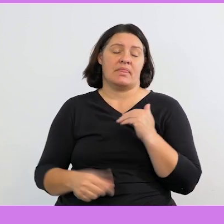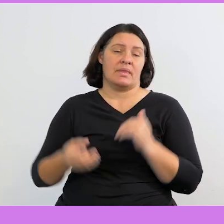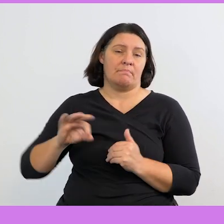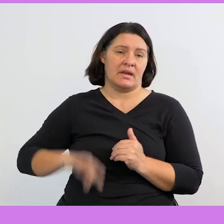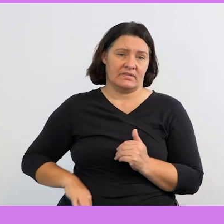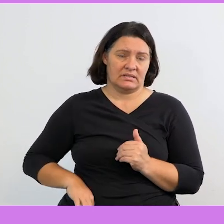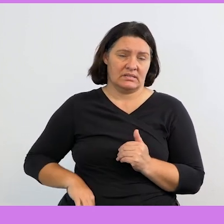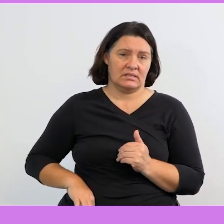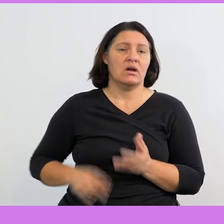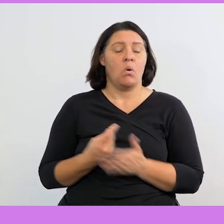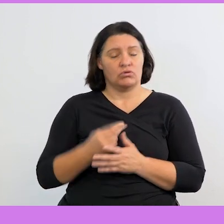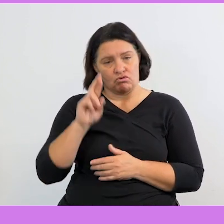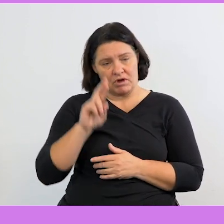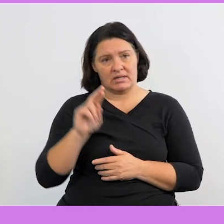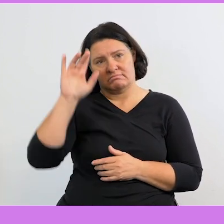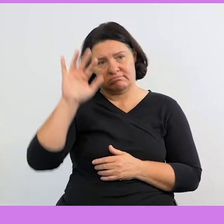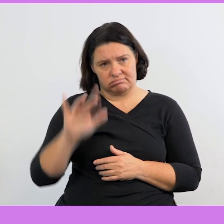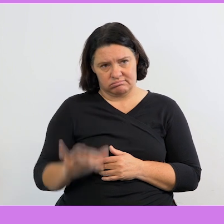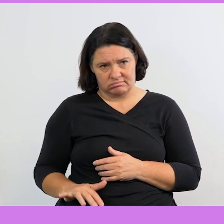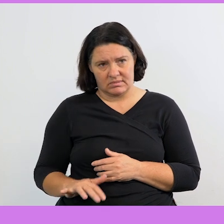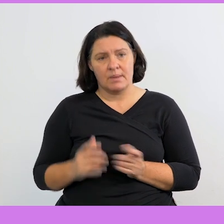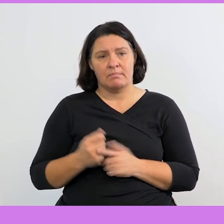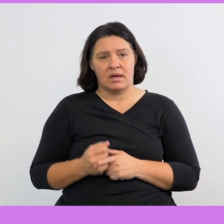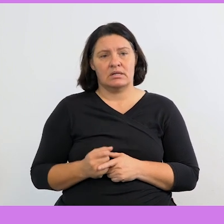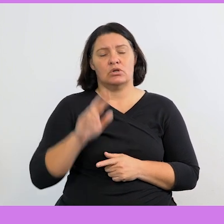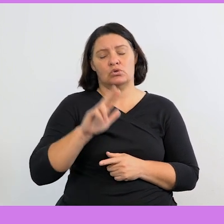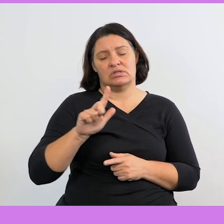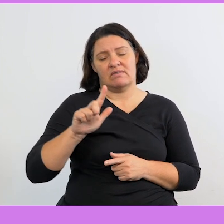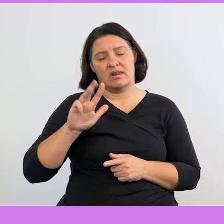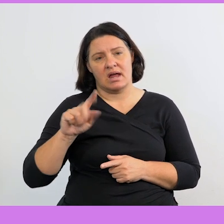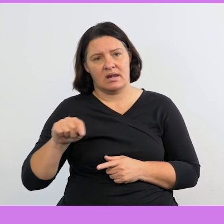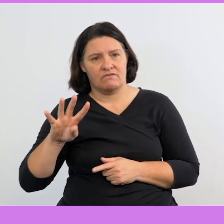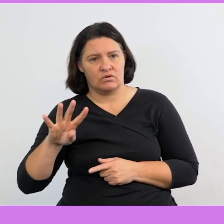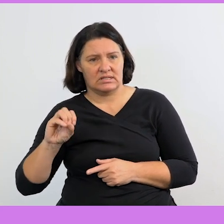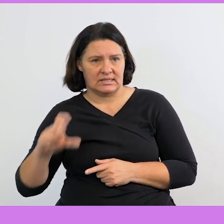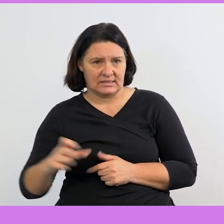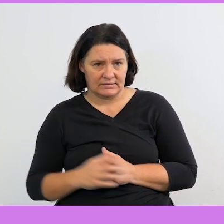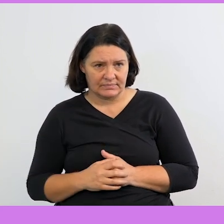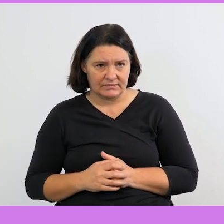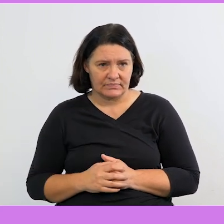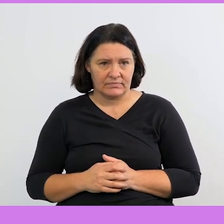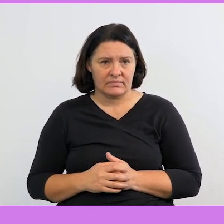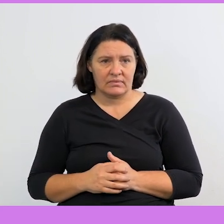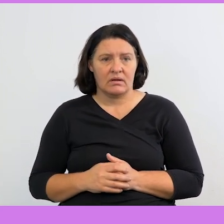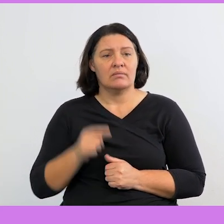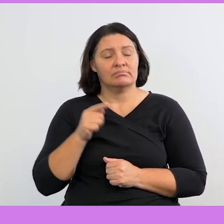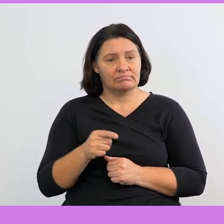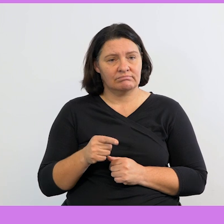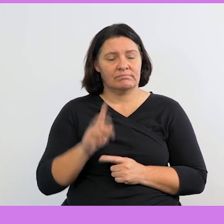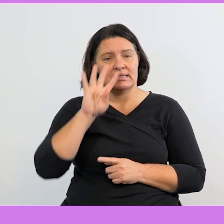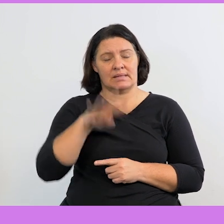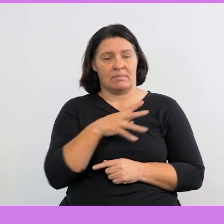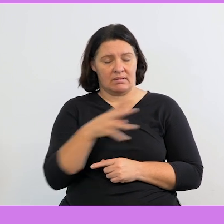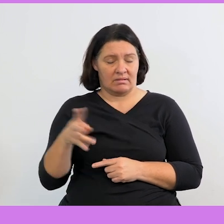benefit that's also indicated in rand, so meaning this will then be 279 rand and 40 cents. So there are